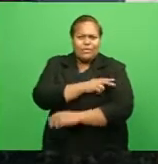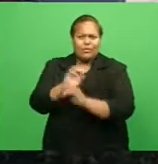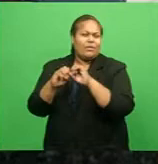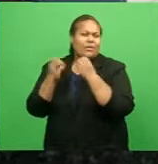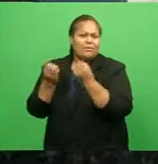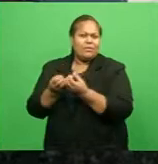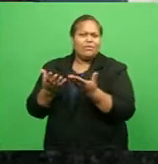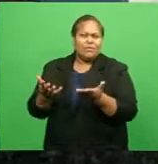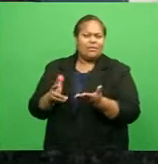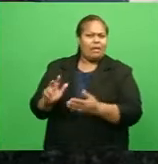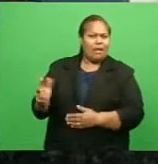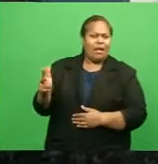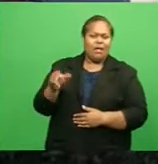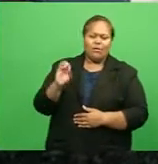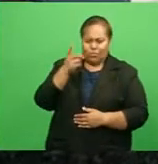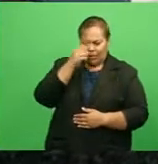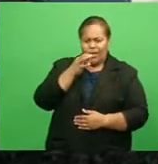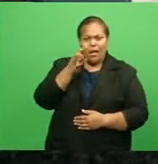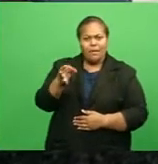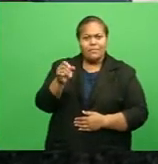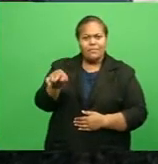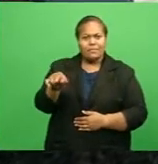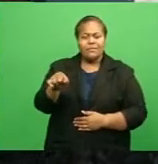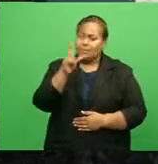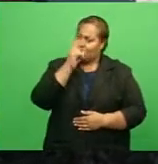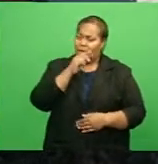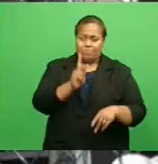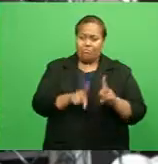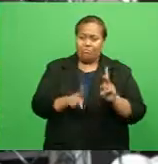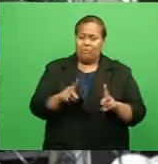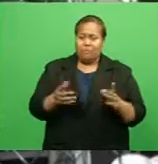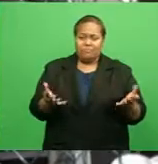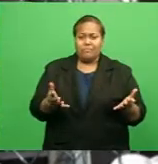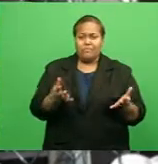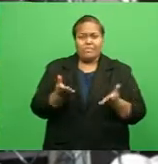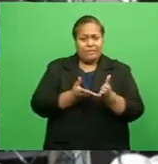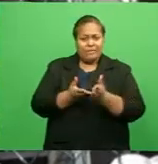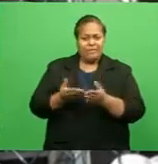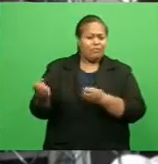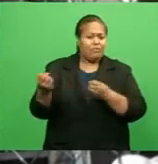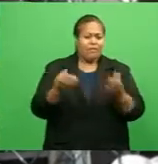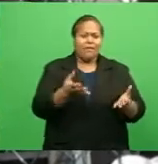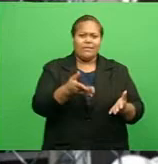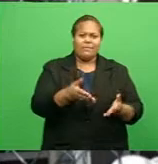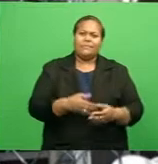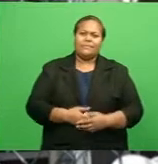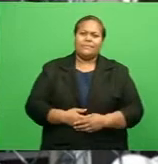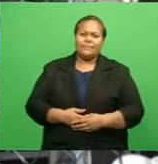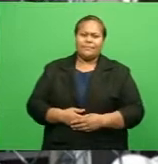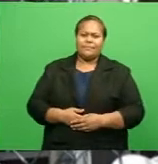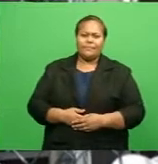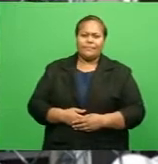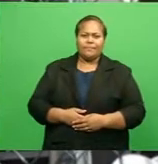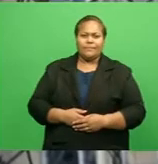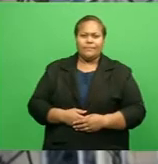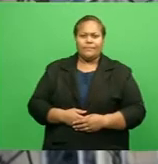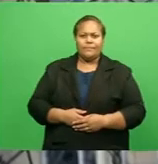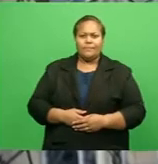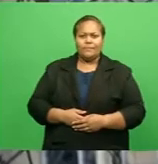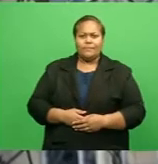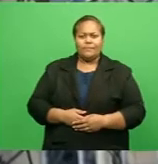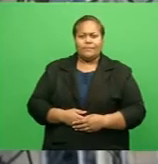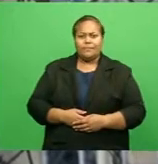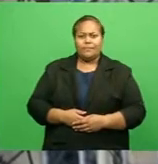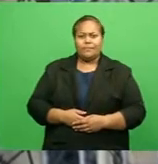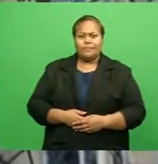so that we can ask them to perform their services or deliver the services as required.